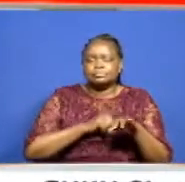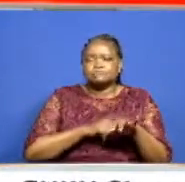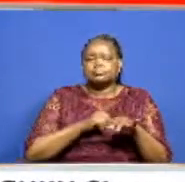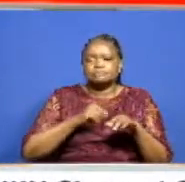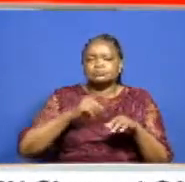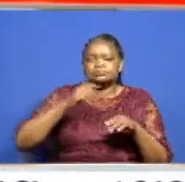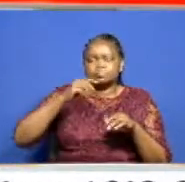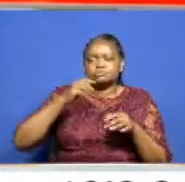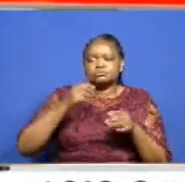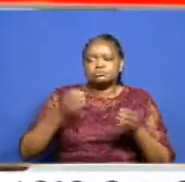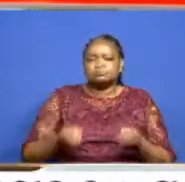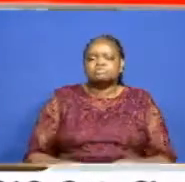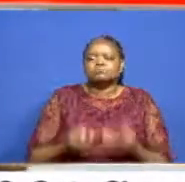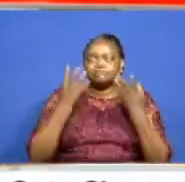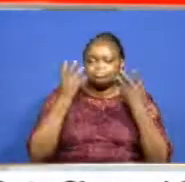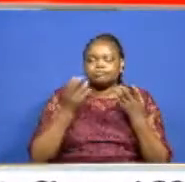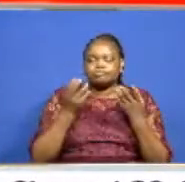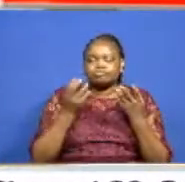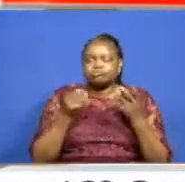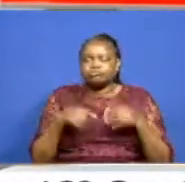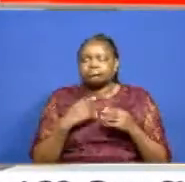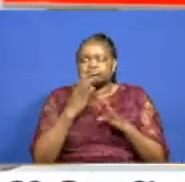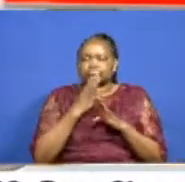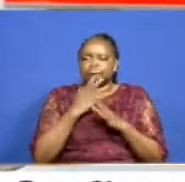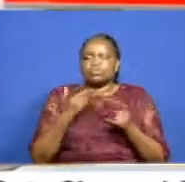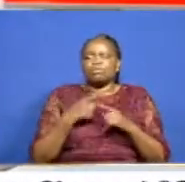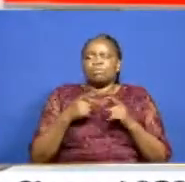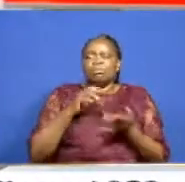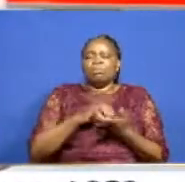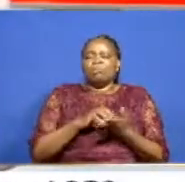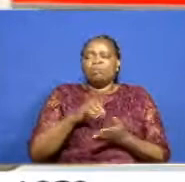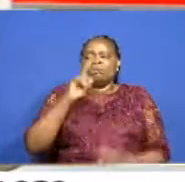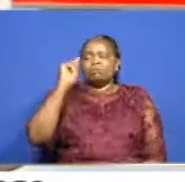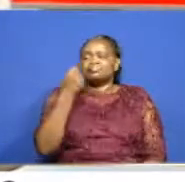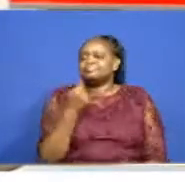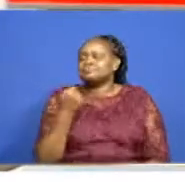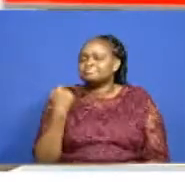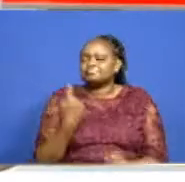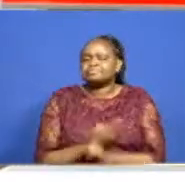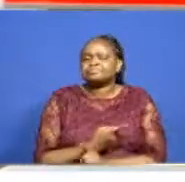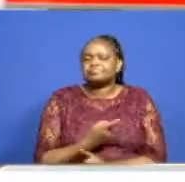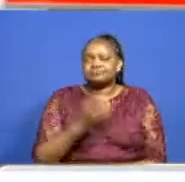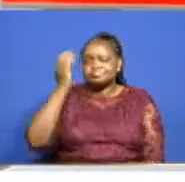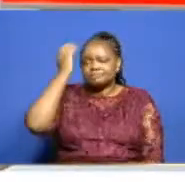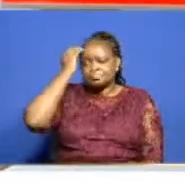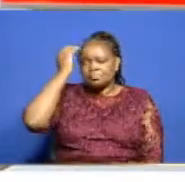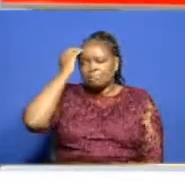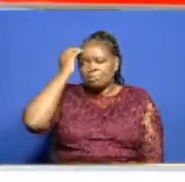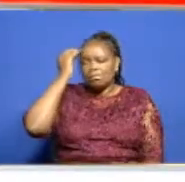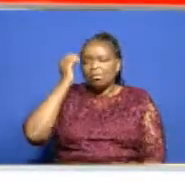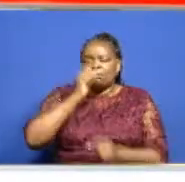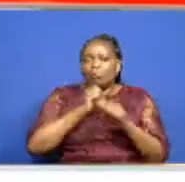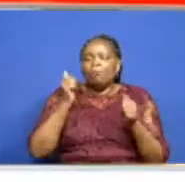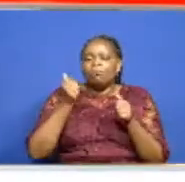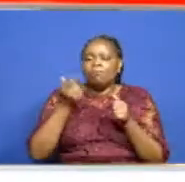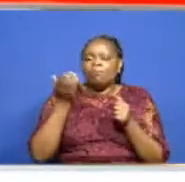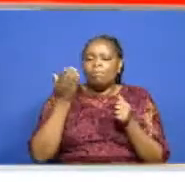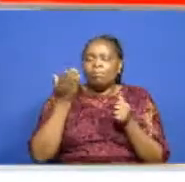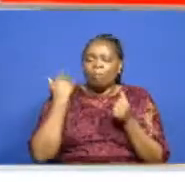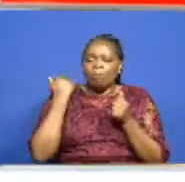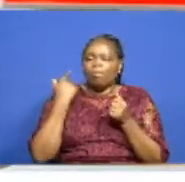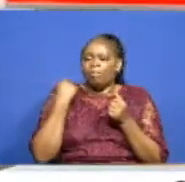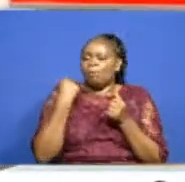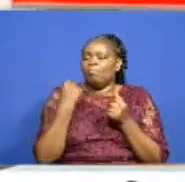cover, and therefore learning takes place. But in our situation, the education was disrupted, and therefore everybody